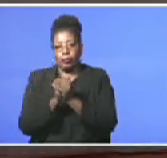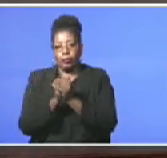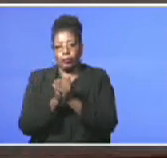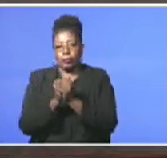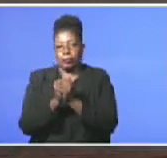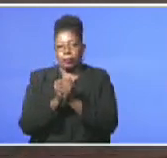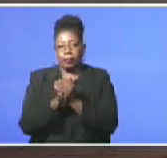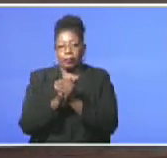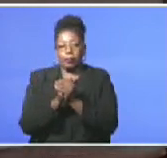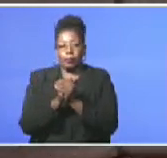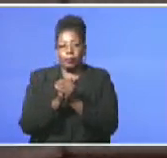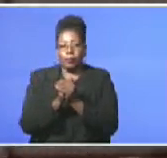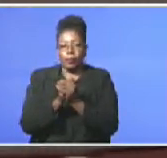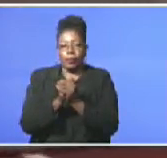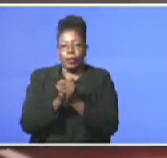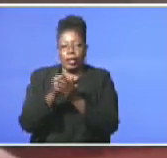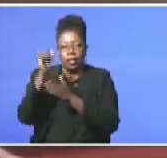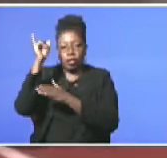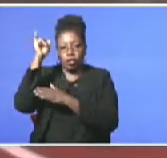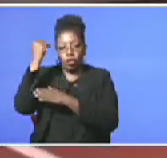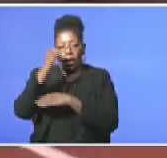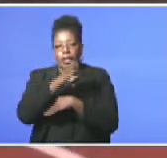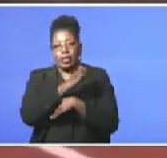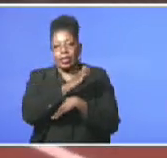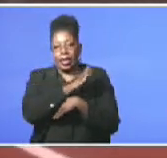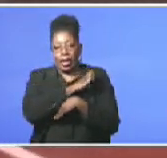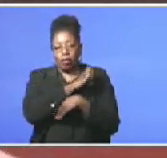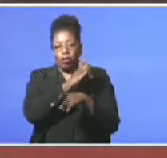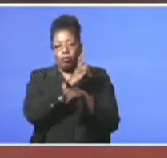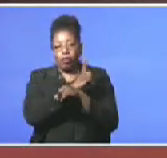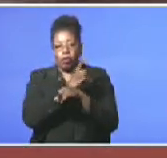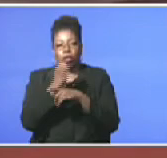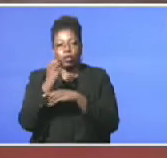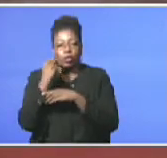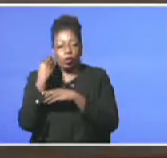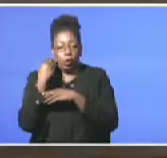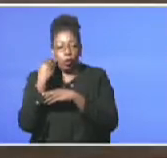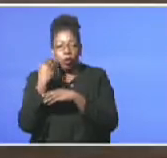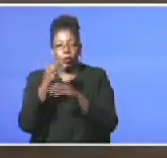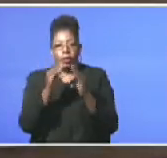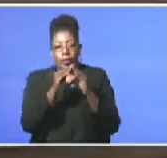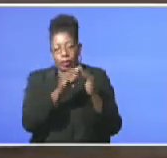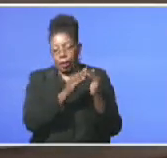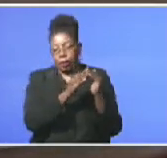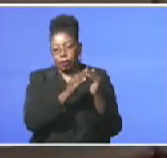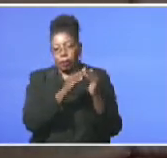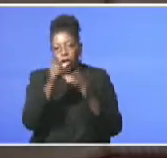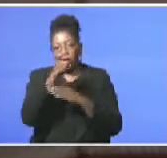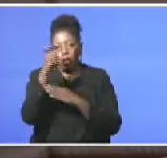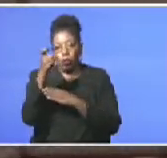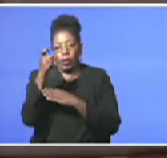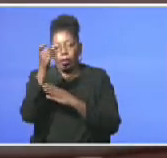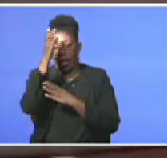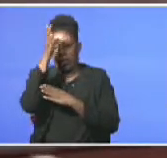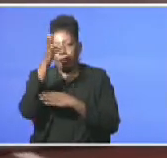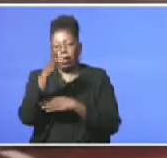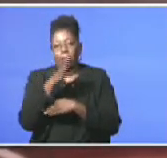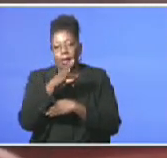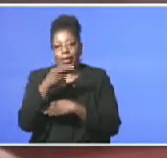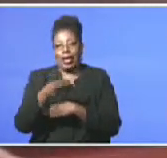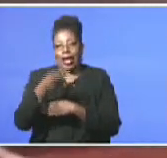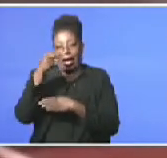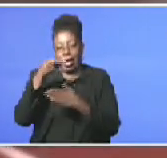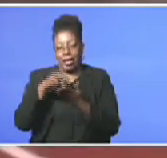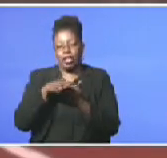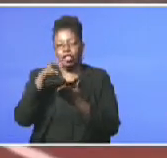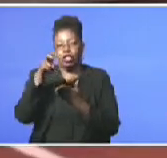the Indiana Relays, Giles Edion defending his home turf for the Hoosiers. He won the men's high jump with a clearance of 6